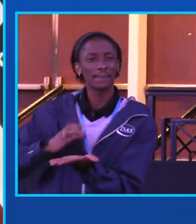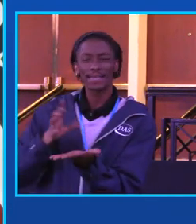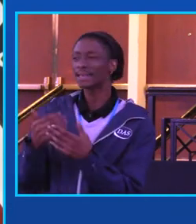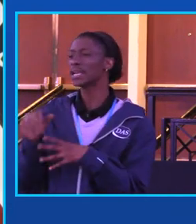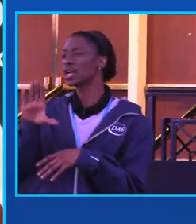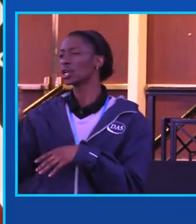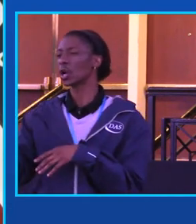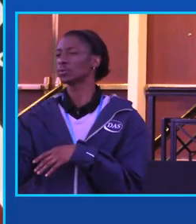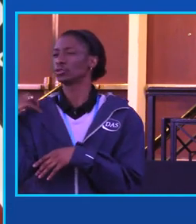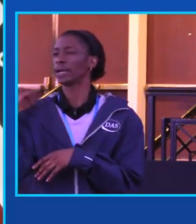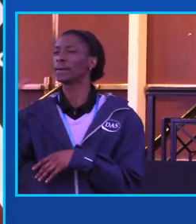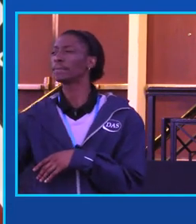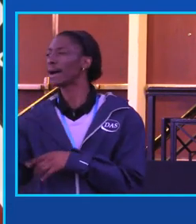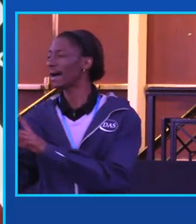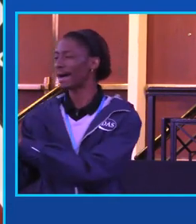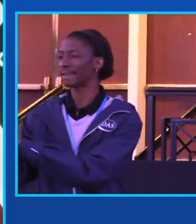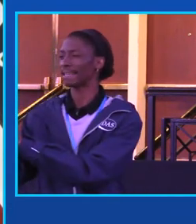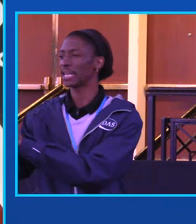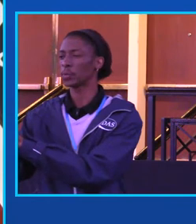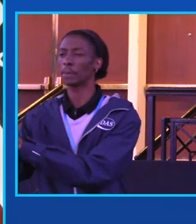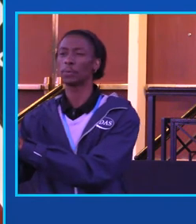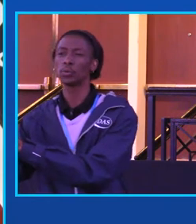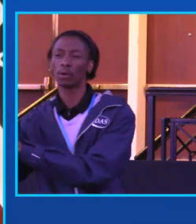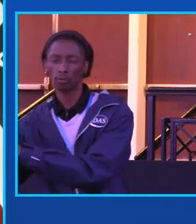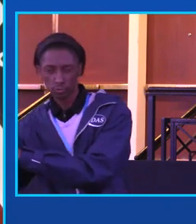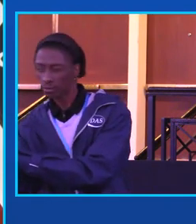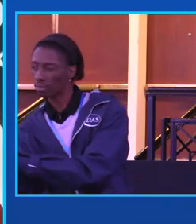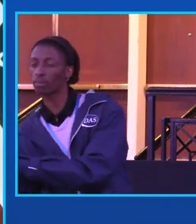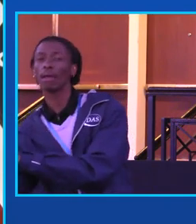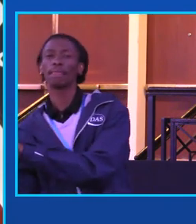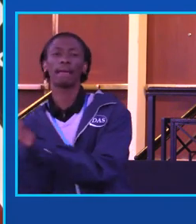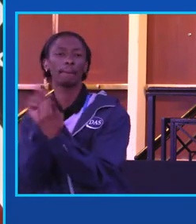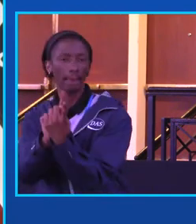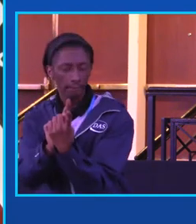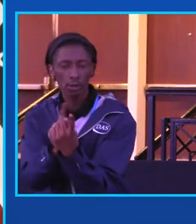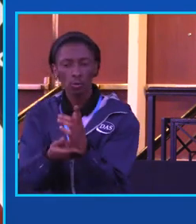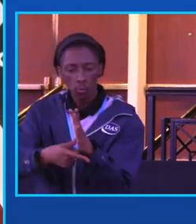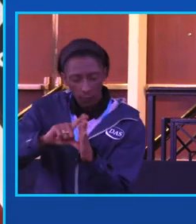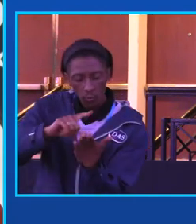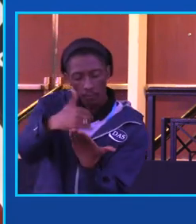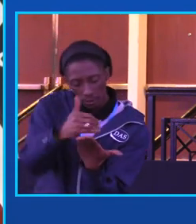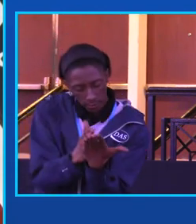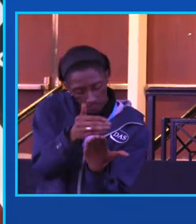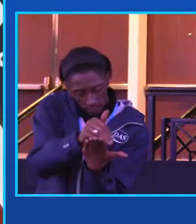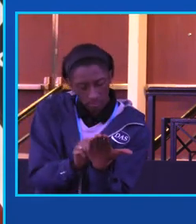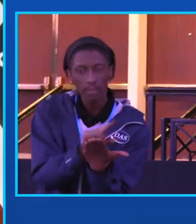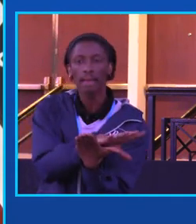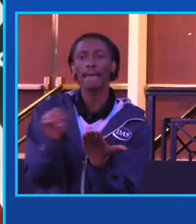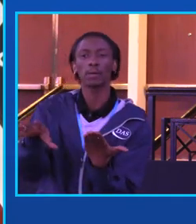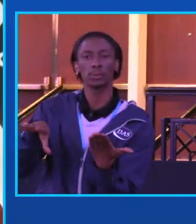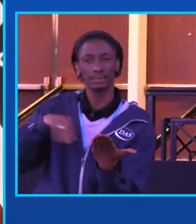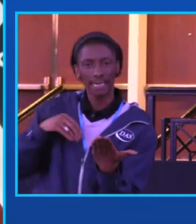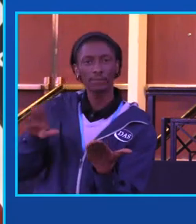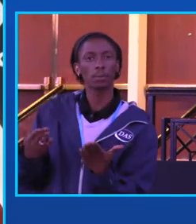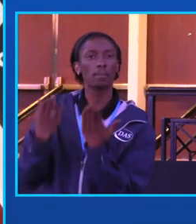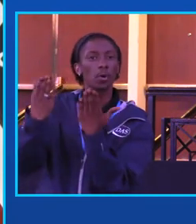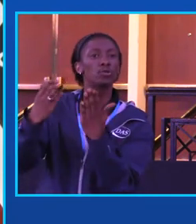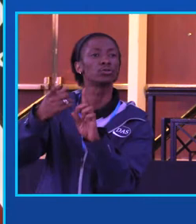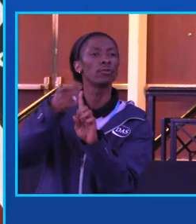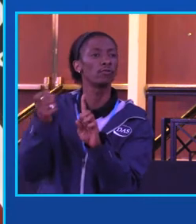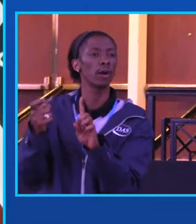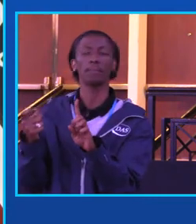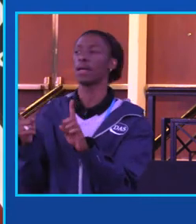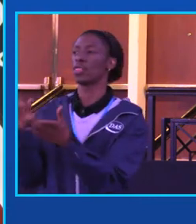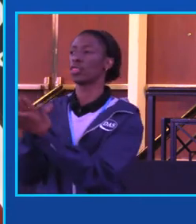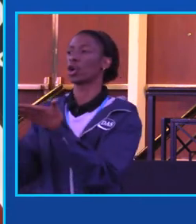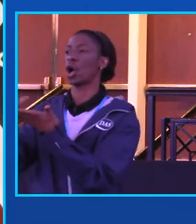by Doris Krauss-Mays and Henry Munoz, met, reviewed the budget, and received a proposal from the